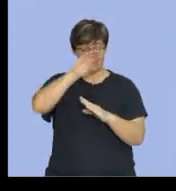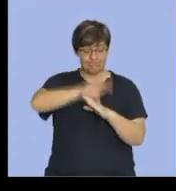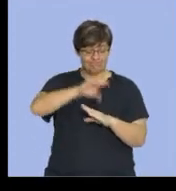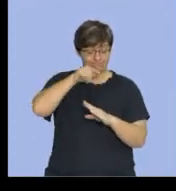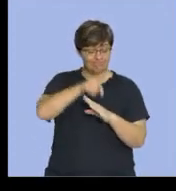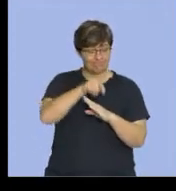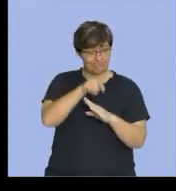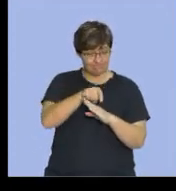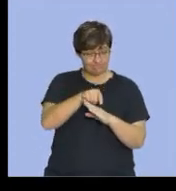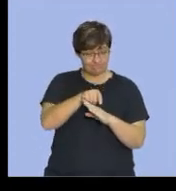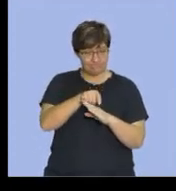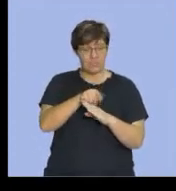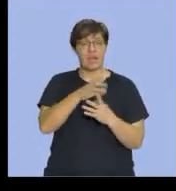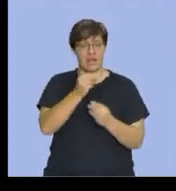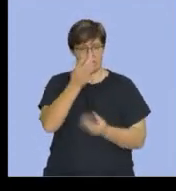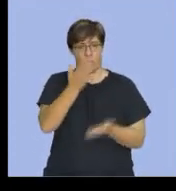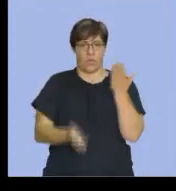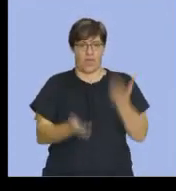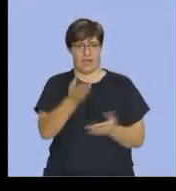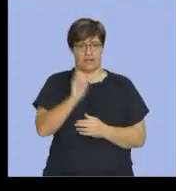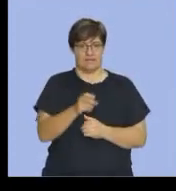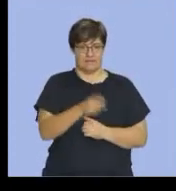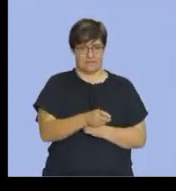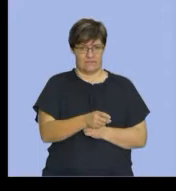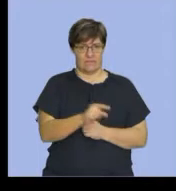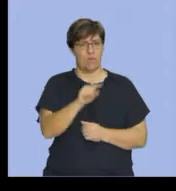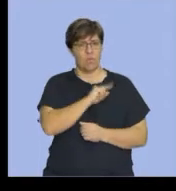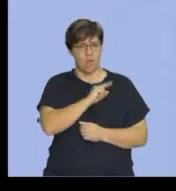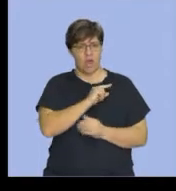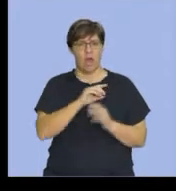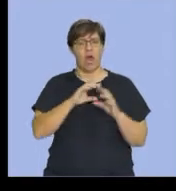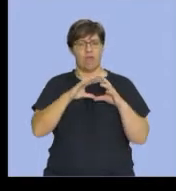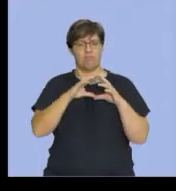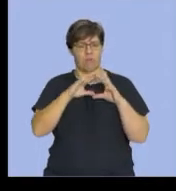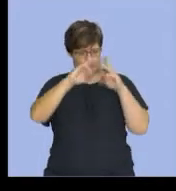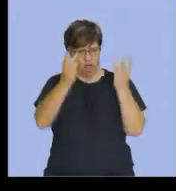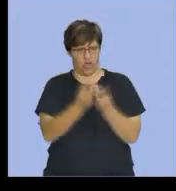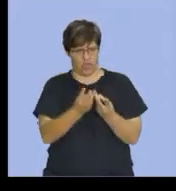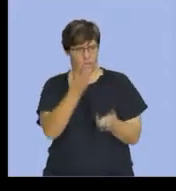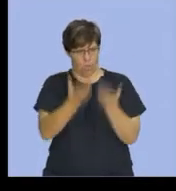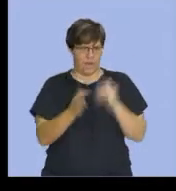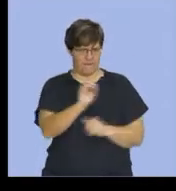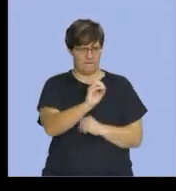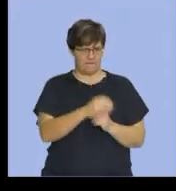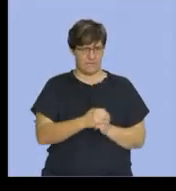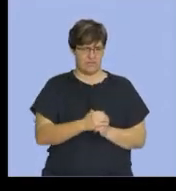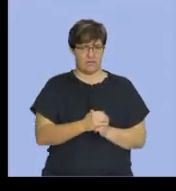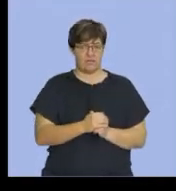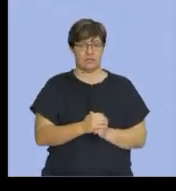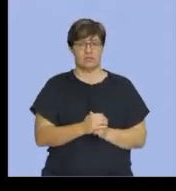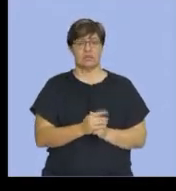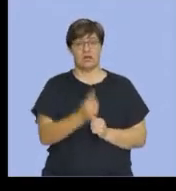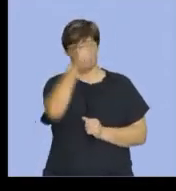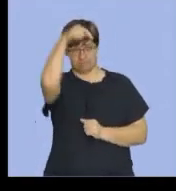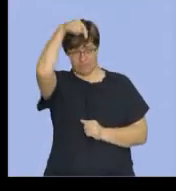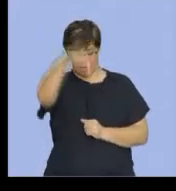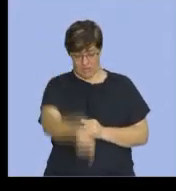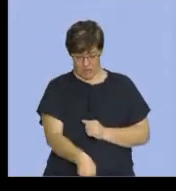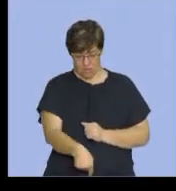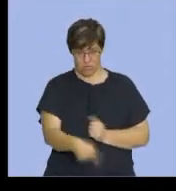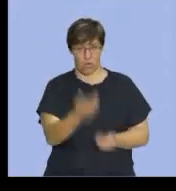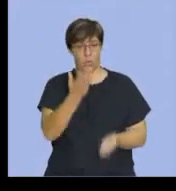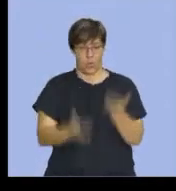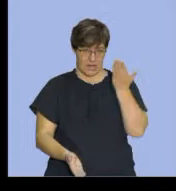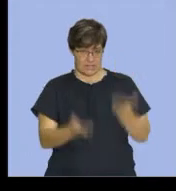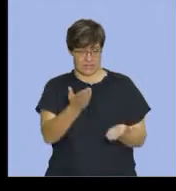object experiences weight. Why? Because it's on Earth. Weight acts down.